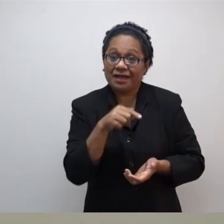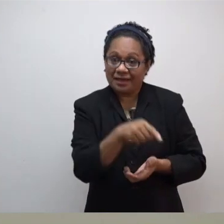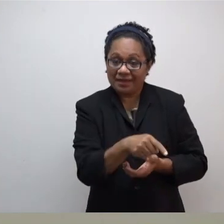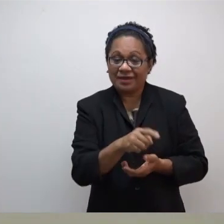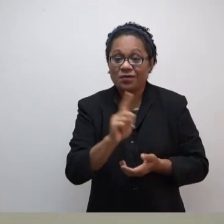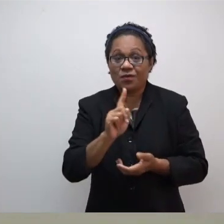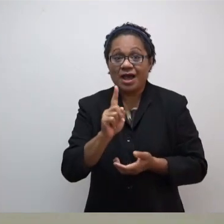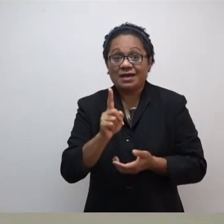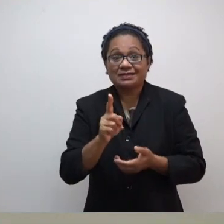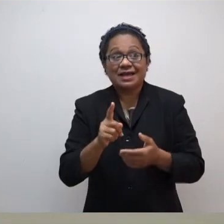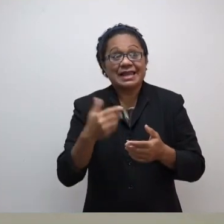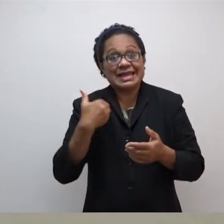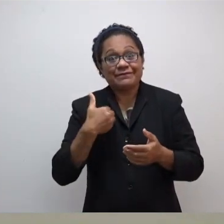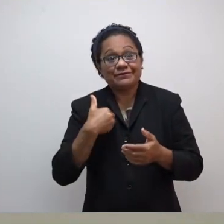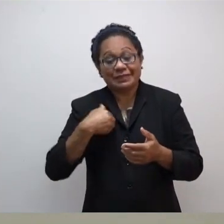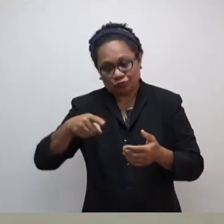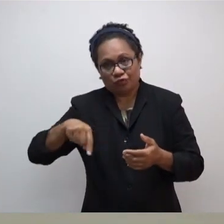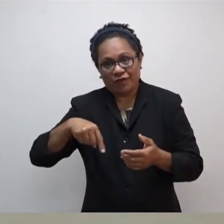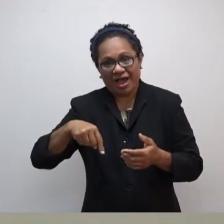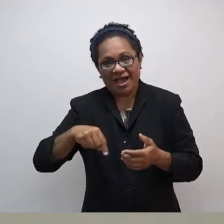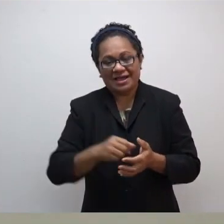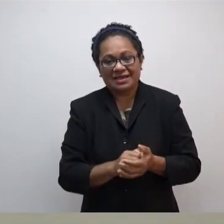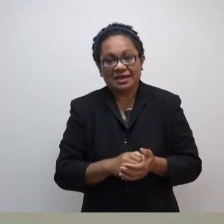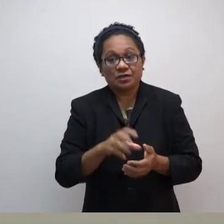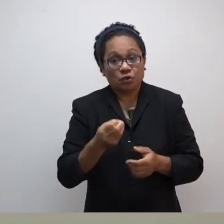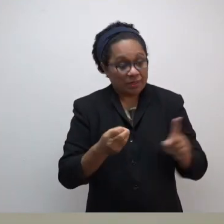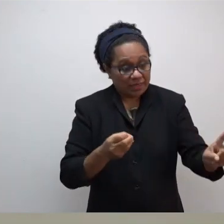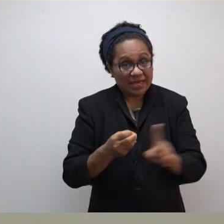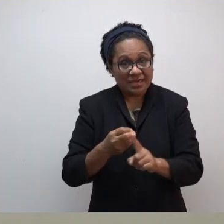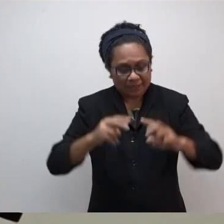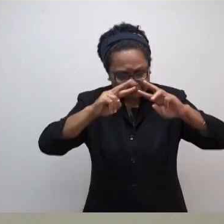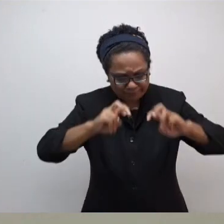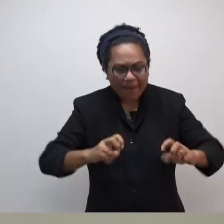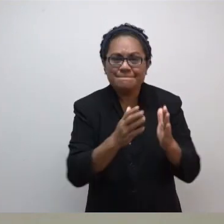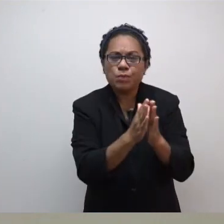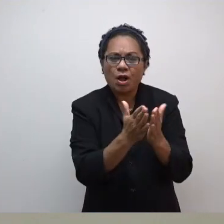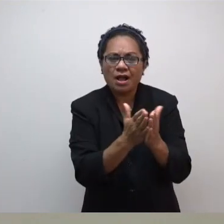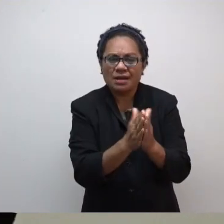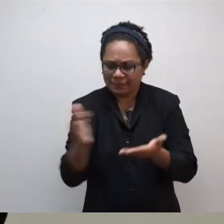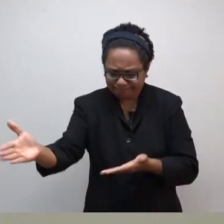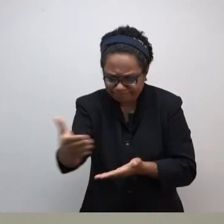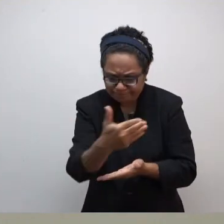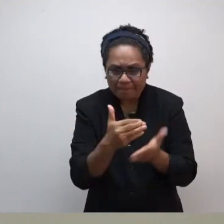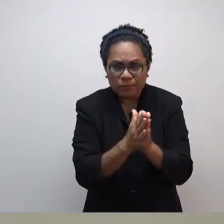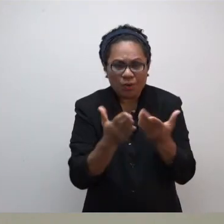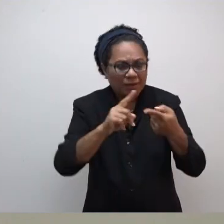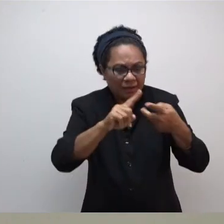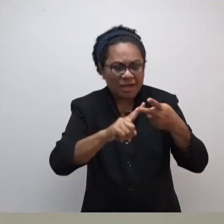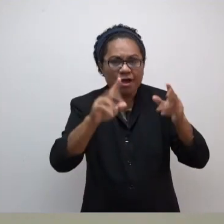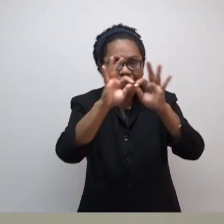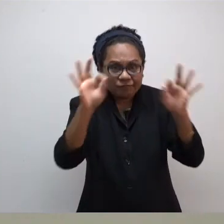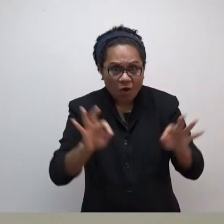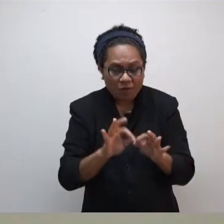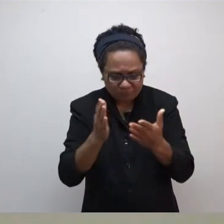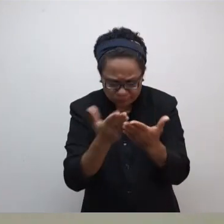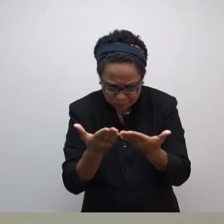based in the Western Division, who are going to the actual physical records, going to the logbooks, going to the consent forms, and then making